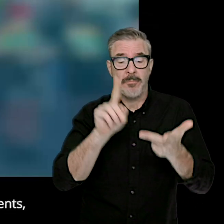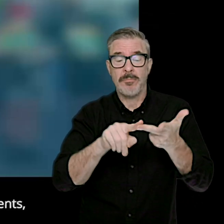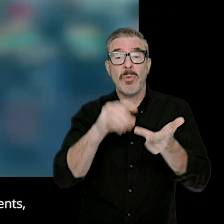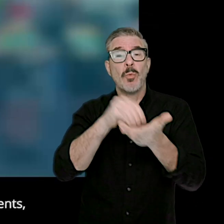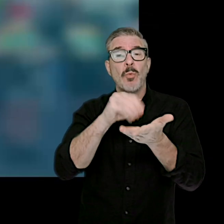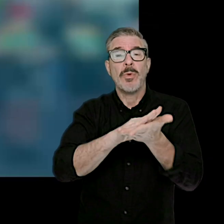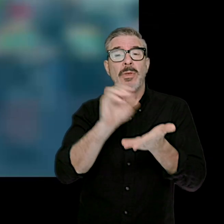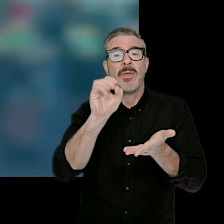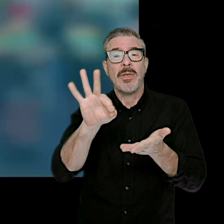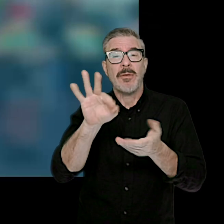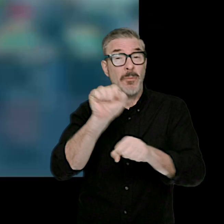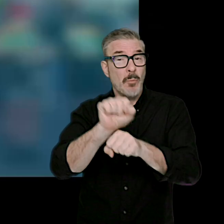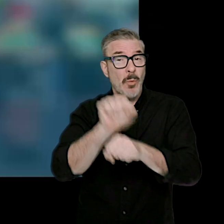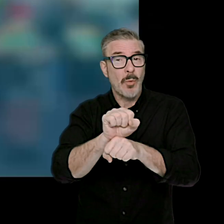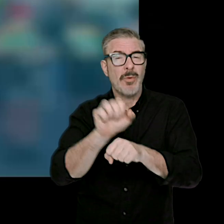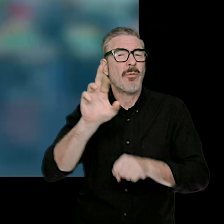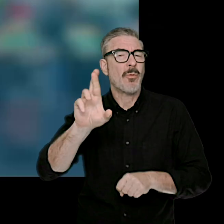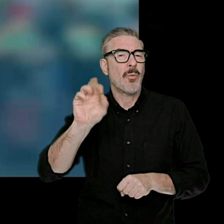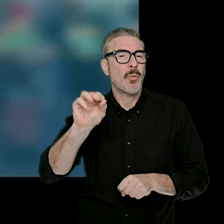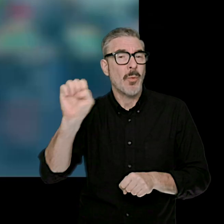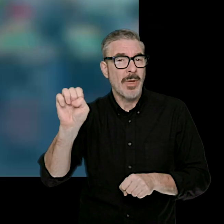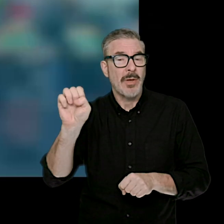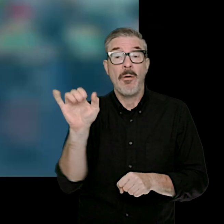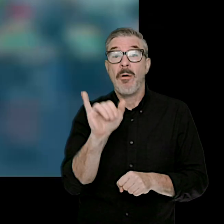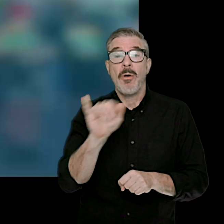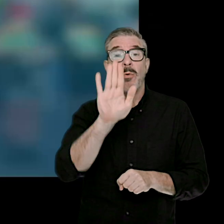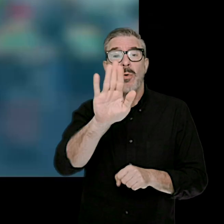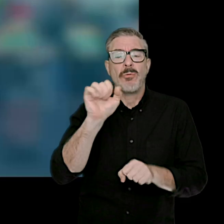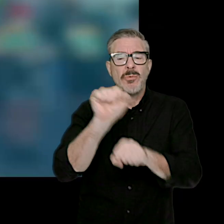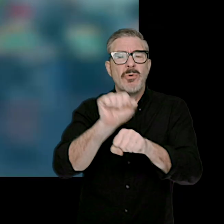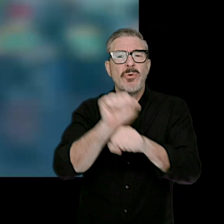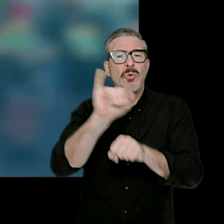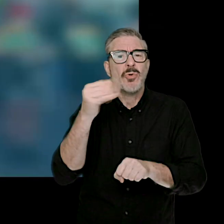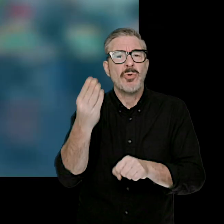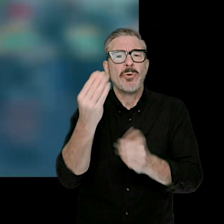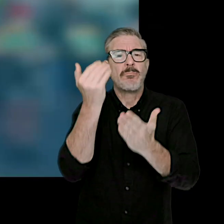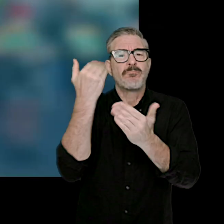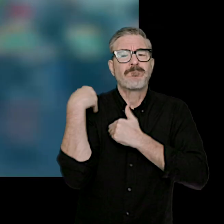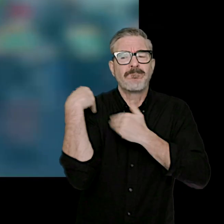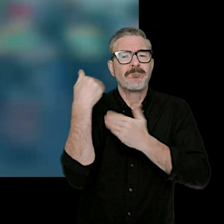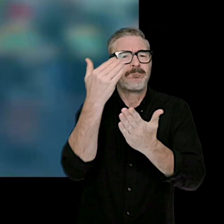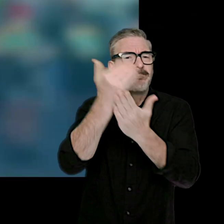employment agreements, and job descriptions. In addition,